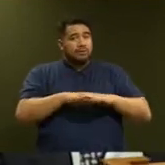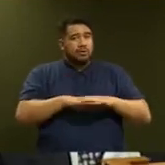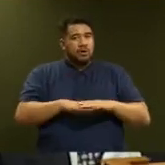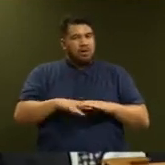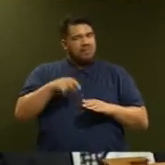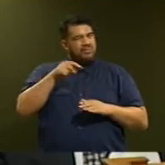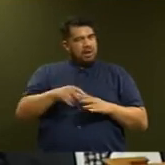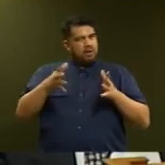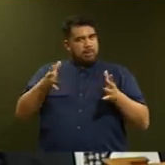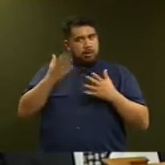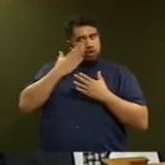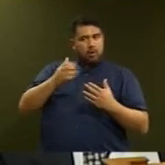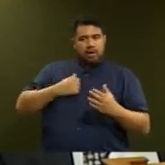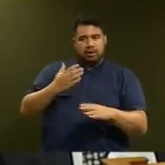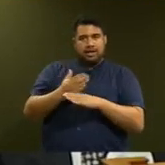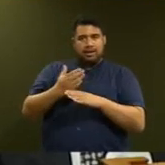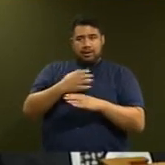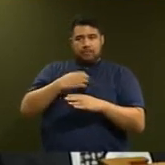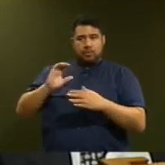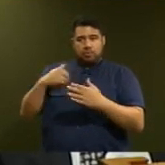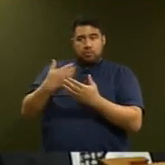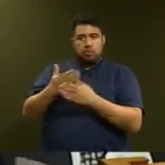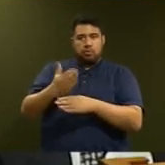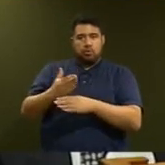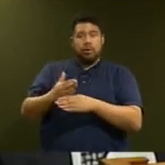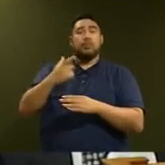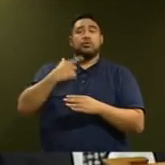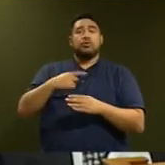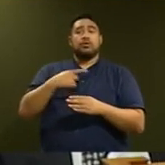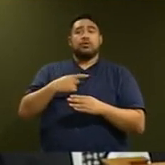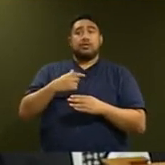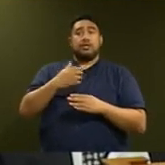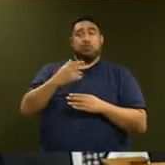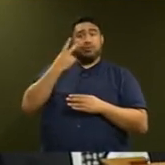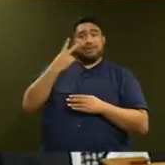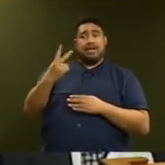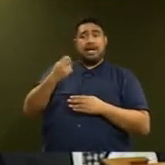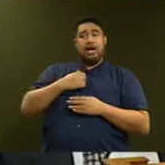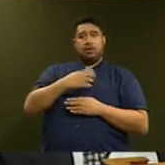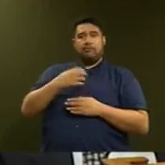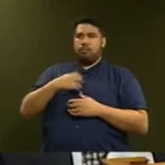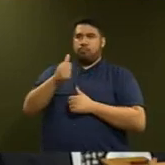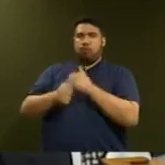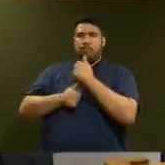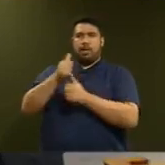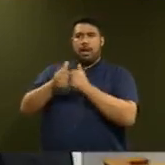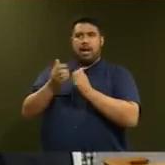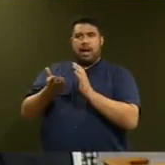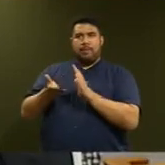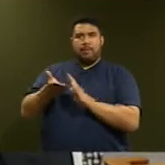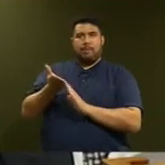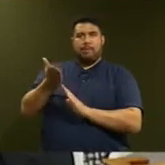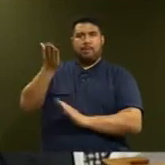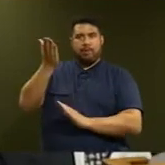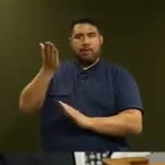of this government, which has seen a serious rise in the government's polling position, has seen a massive restoration